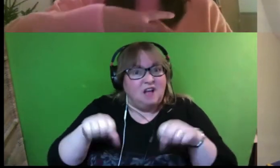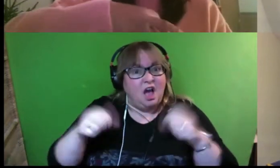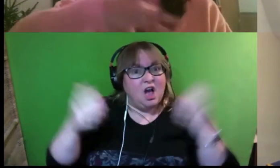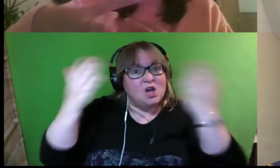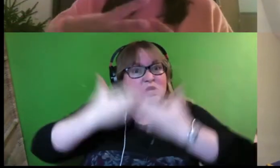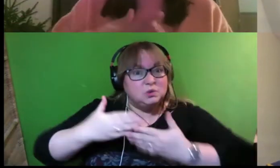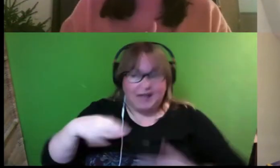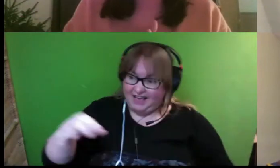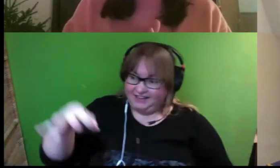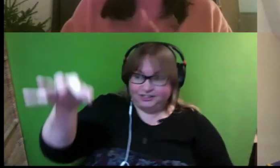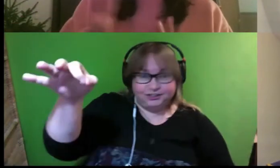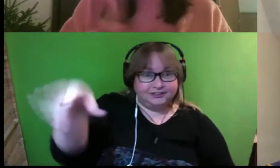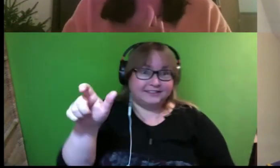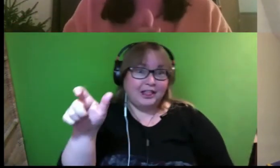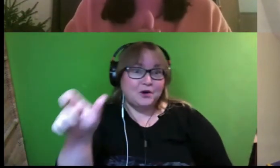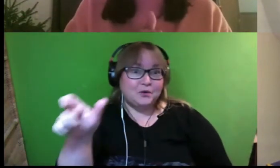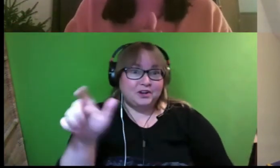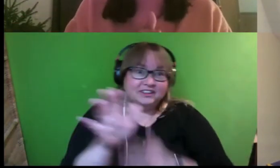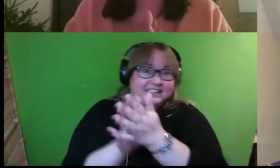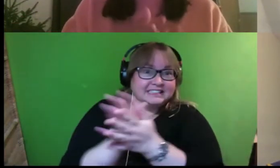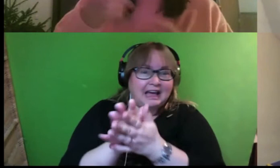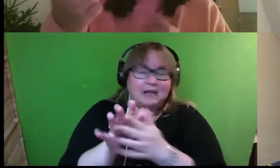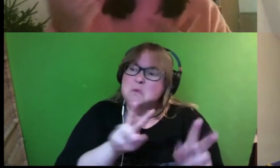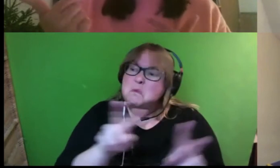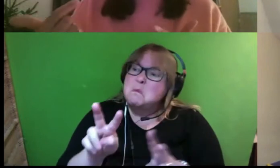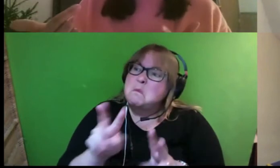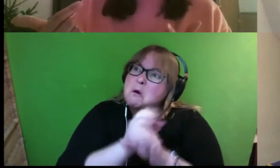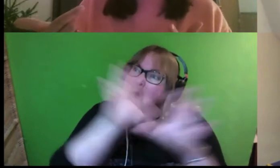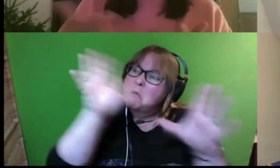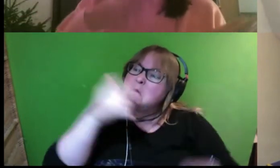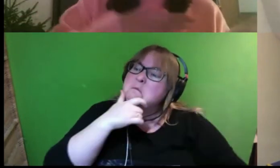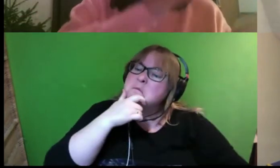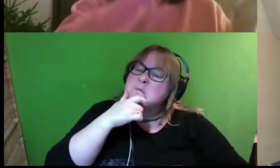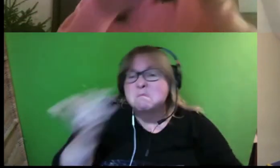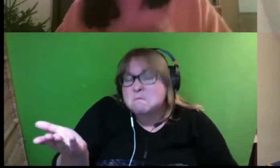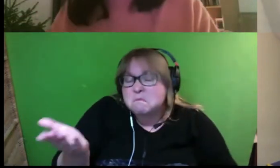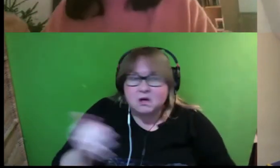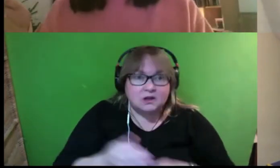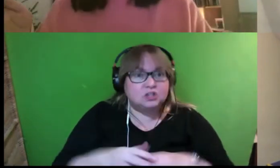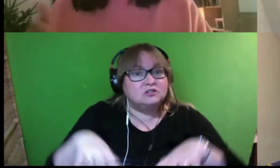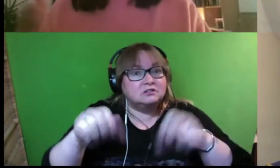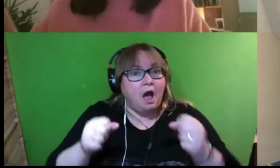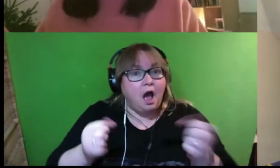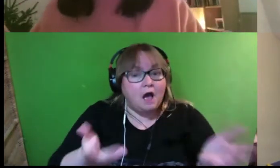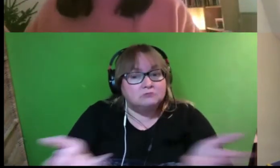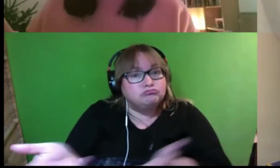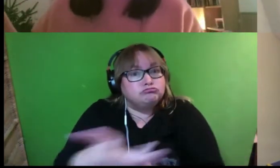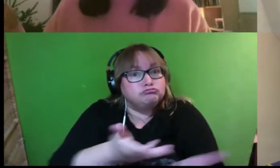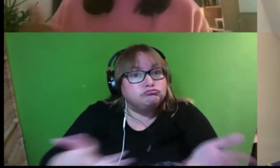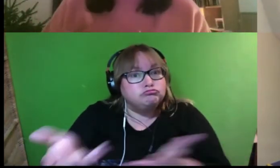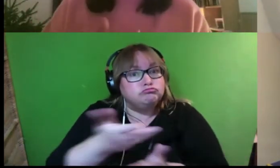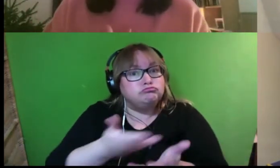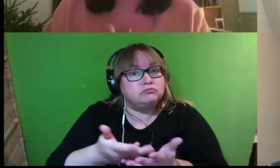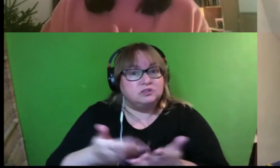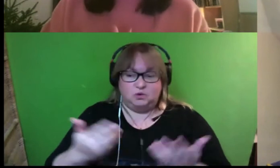space to talk about it publicly. But like we also said at the beginning, this conversation we've just had is now going to just feed into the next step,